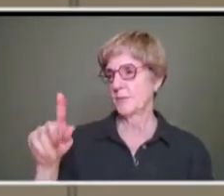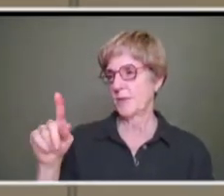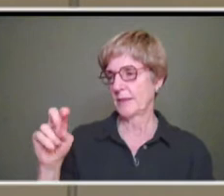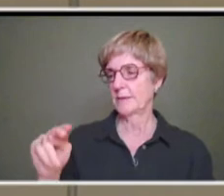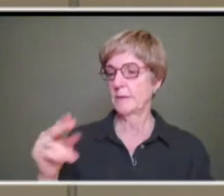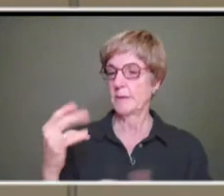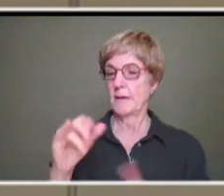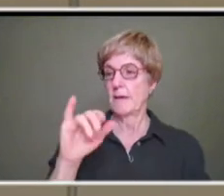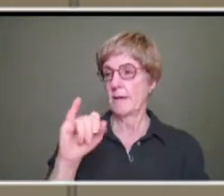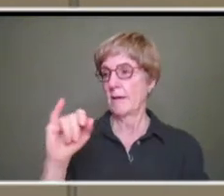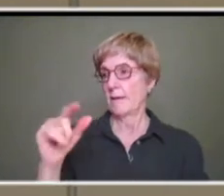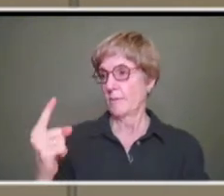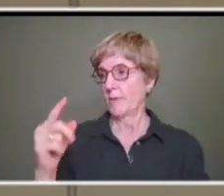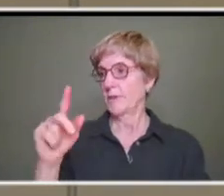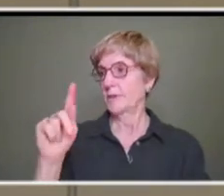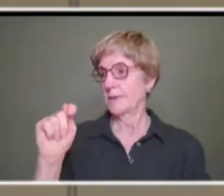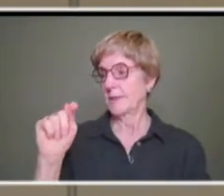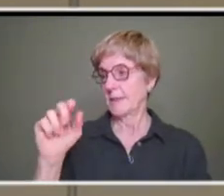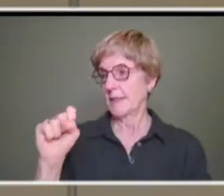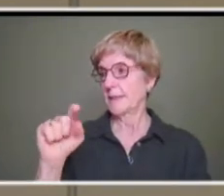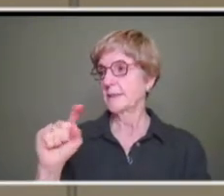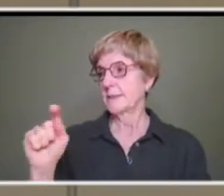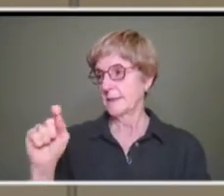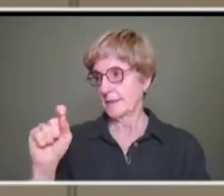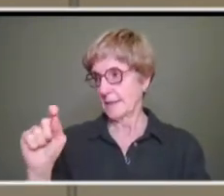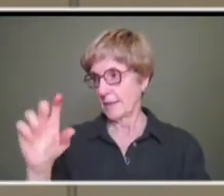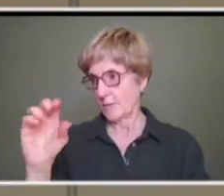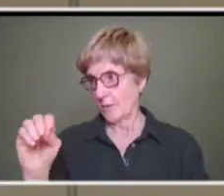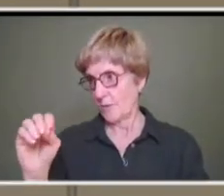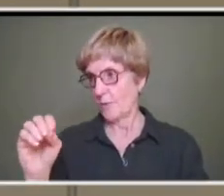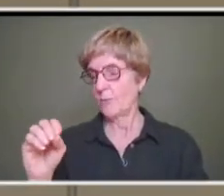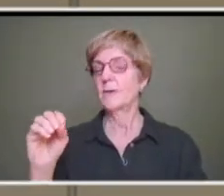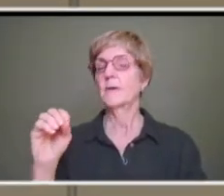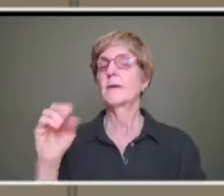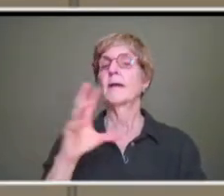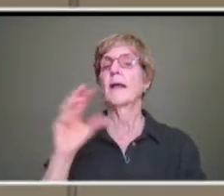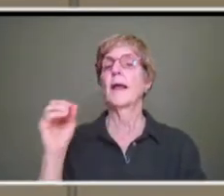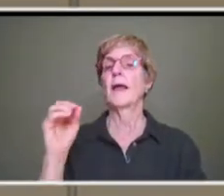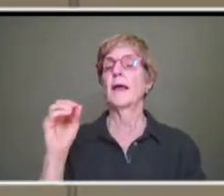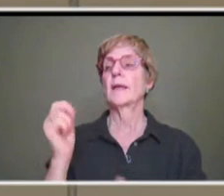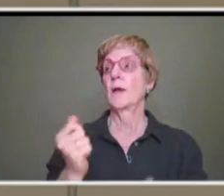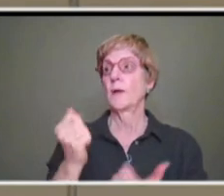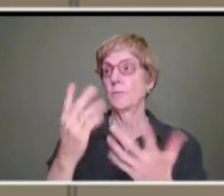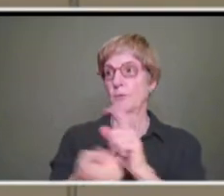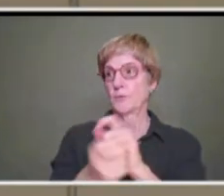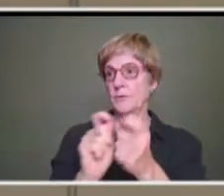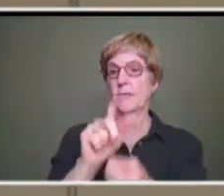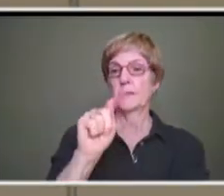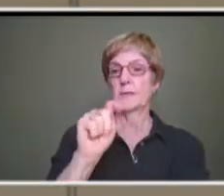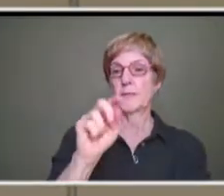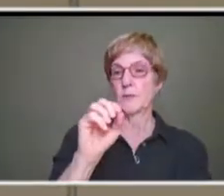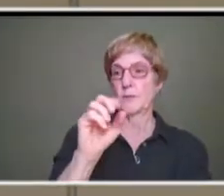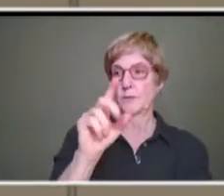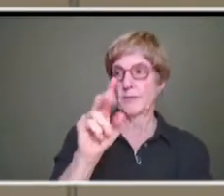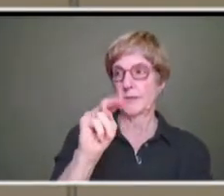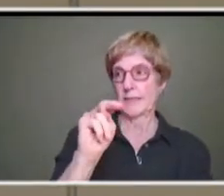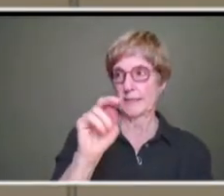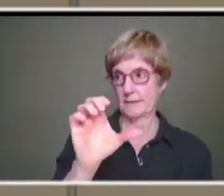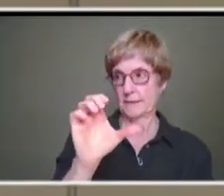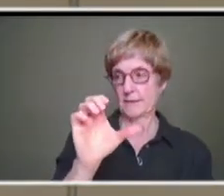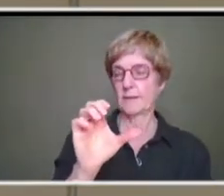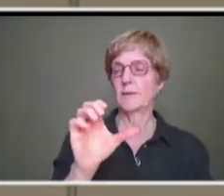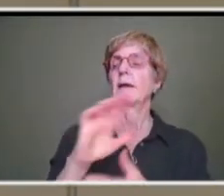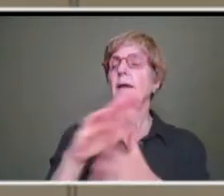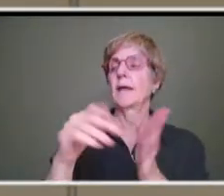is i1ts-o light industrial Transit supportive overlay and the proposed zoning is todnc Transit oriented development neighborhood